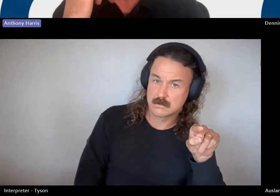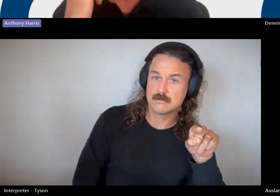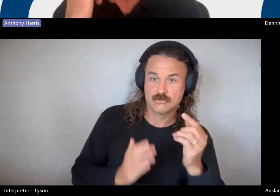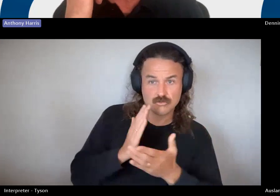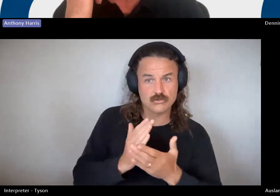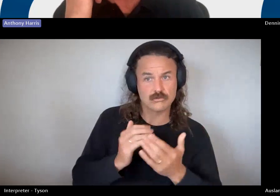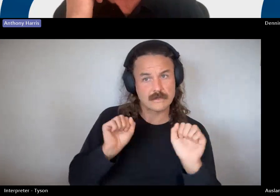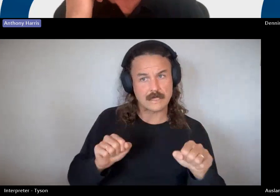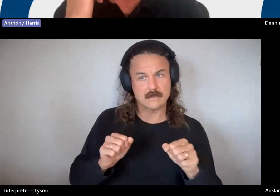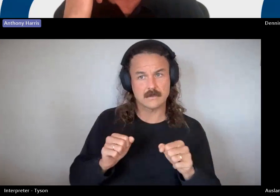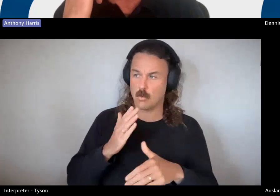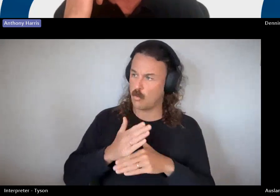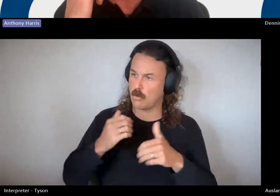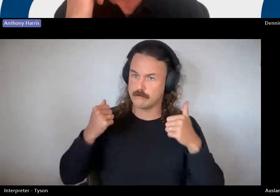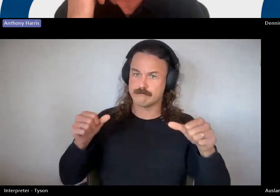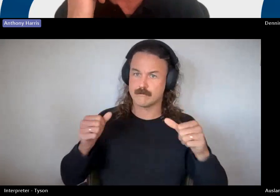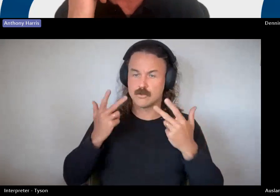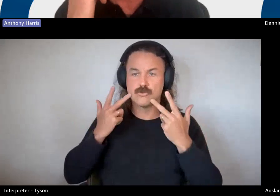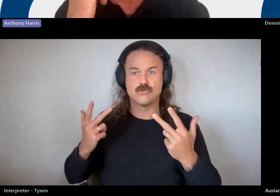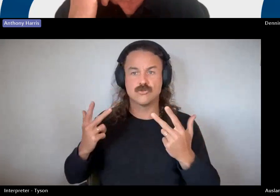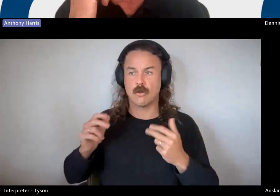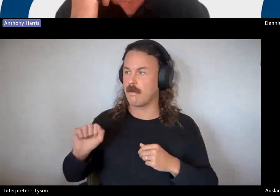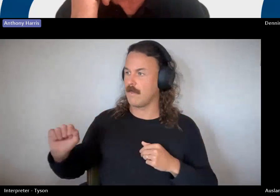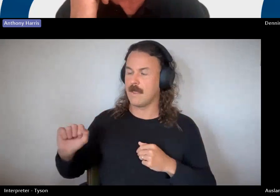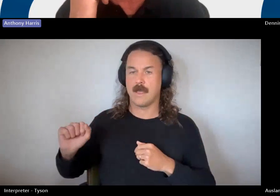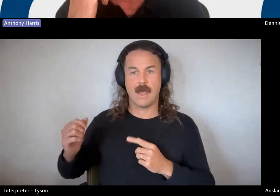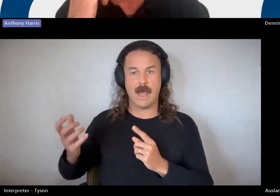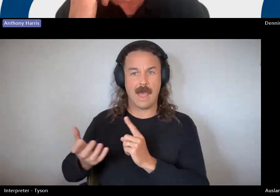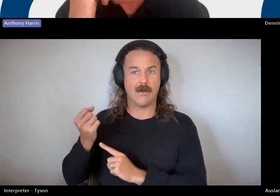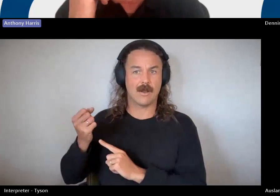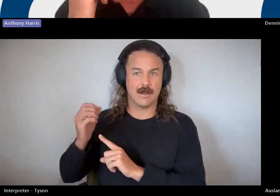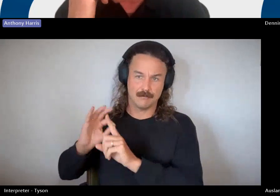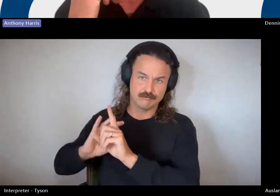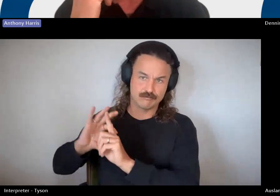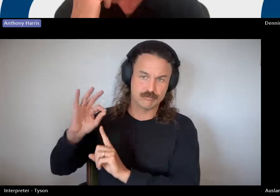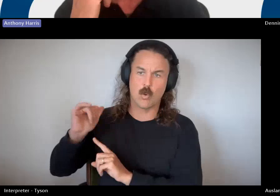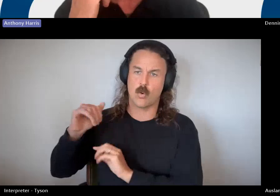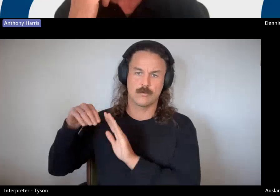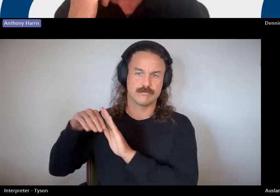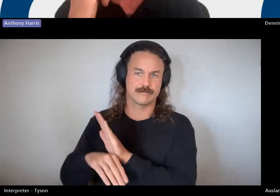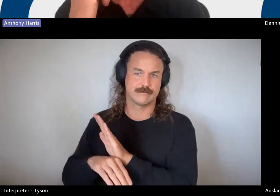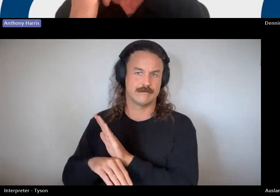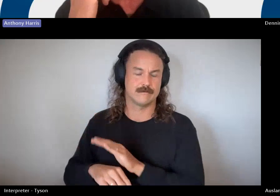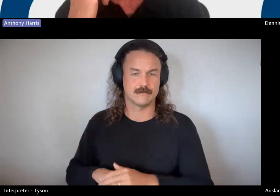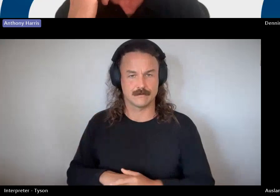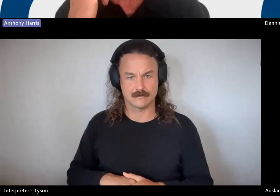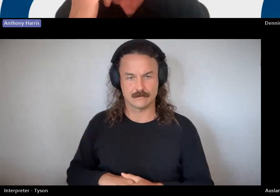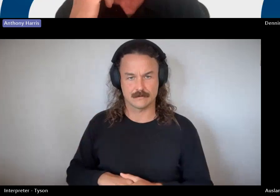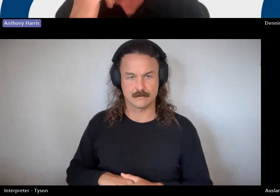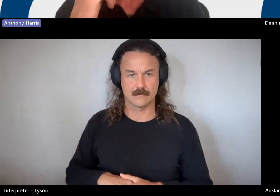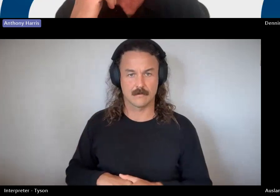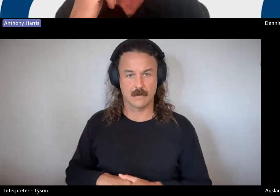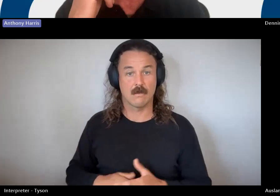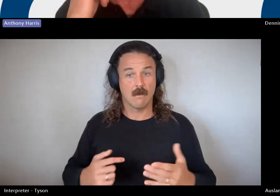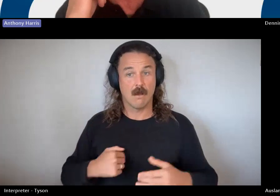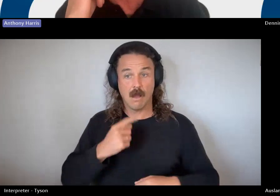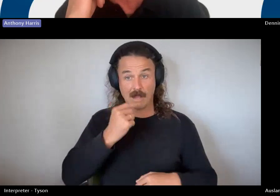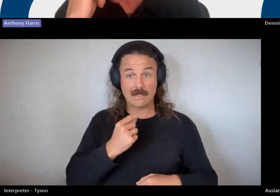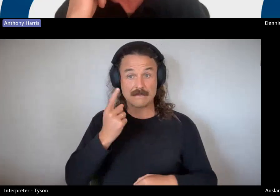So it's relatively small, and I can see it could fit quite well into routine surveys that are done on